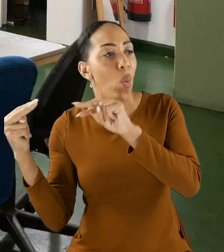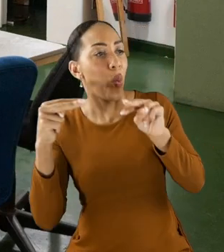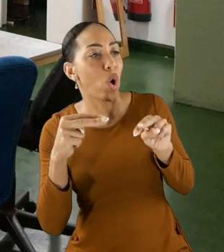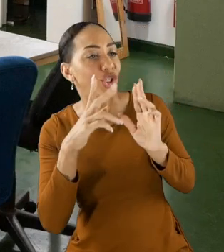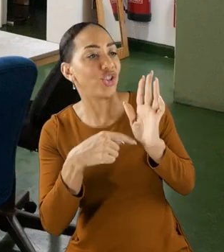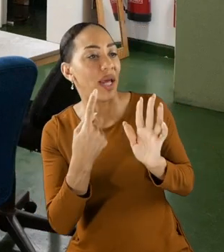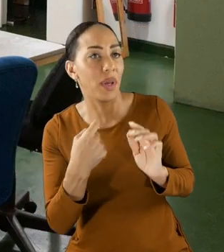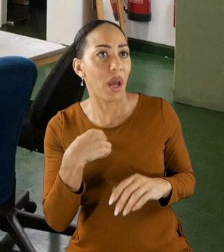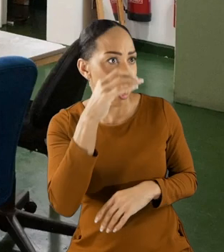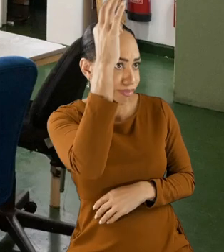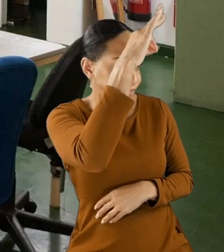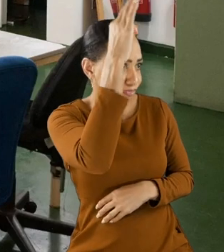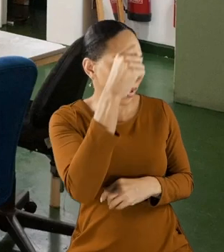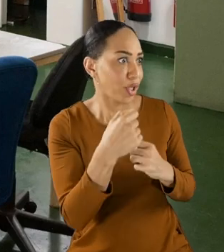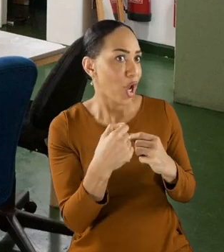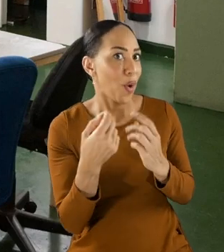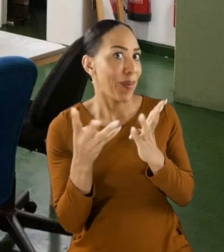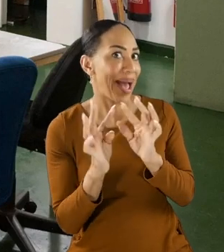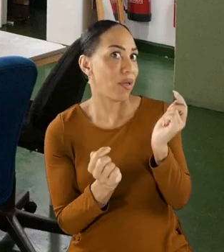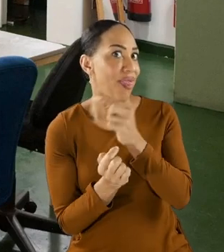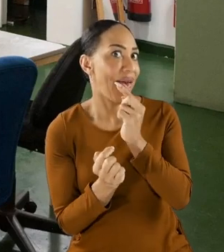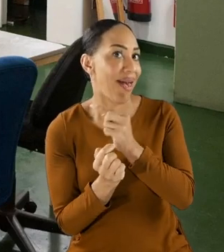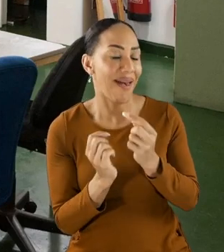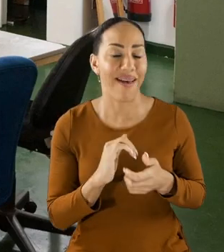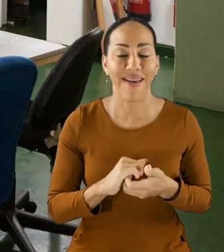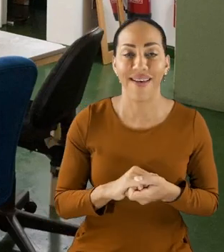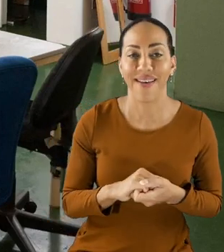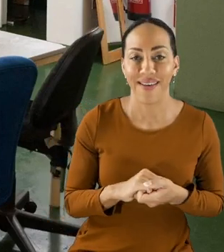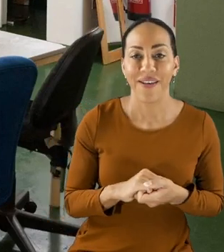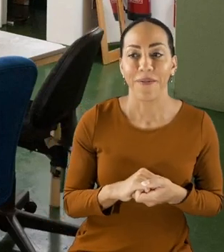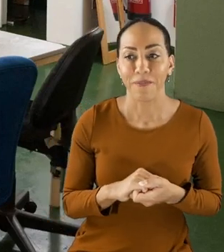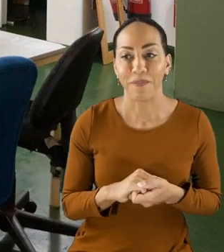I've got no idea about it. But the idea that